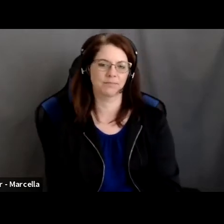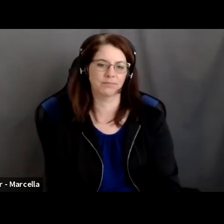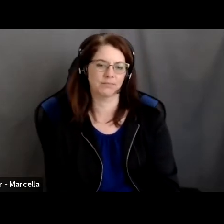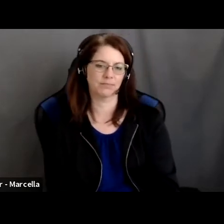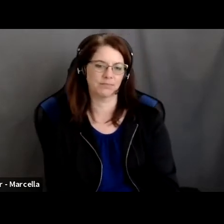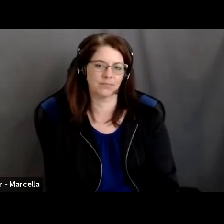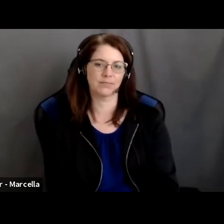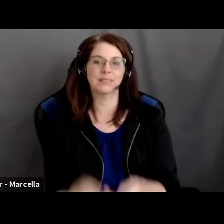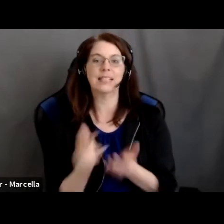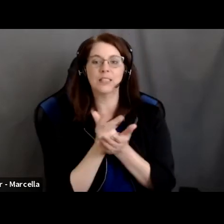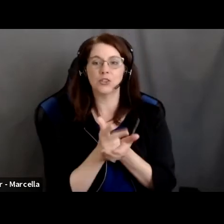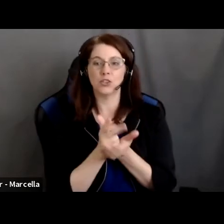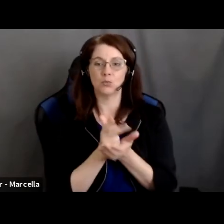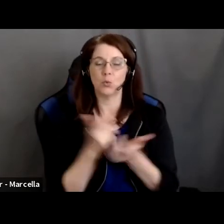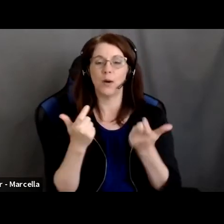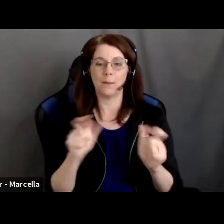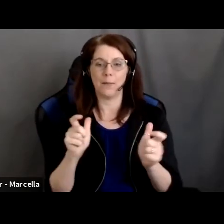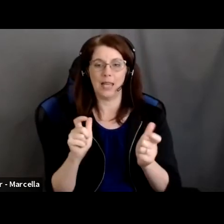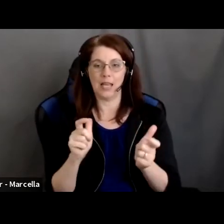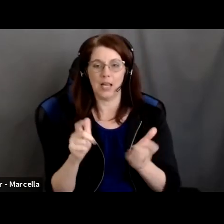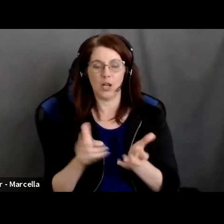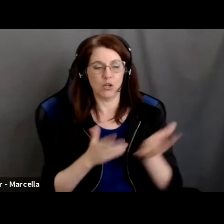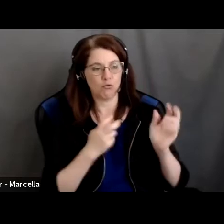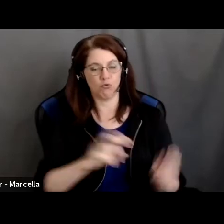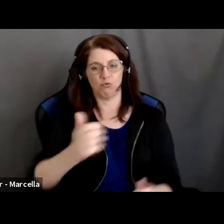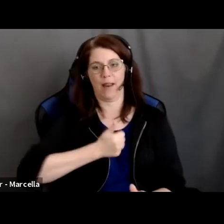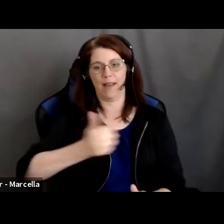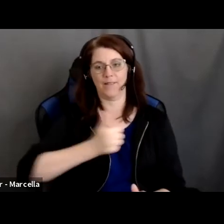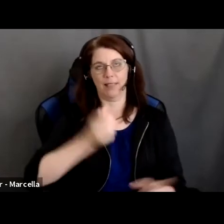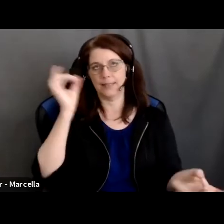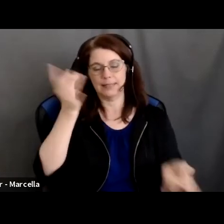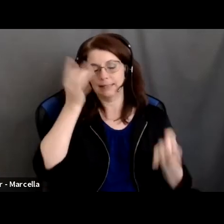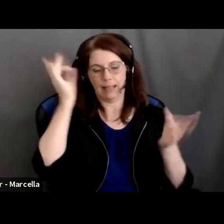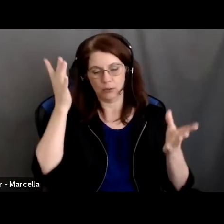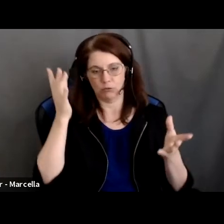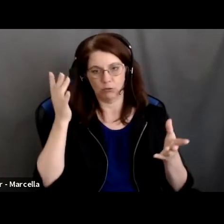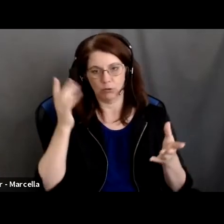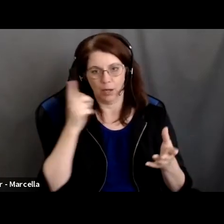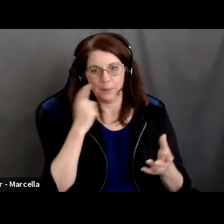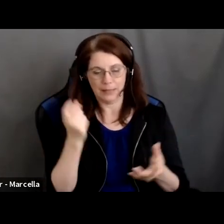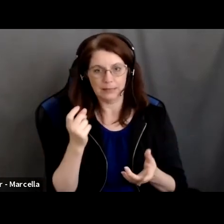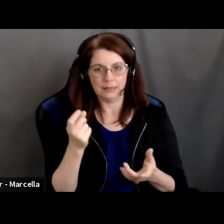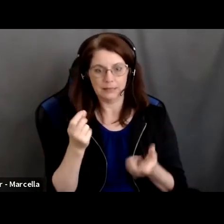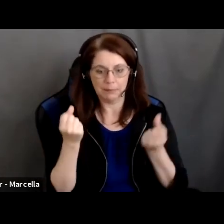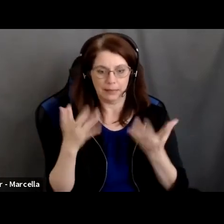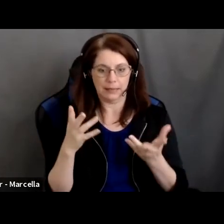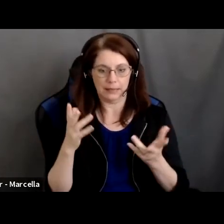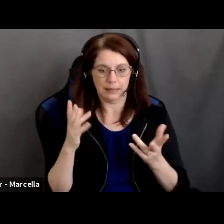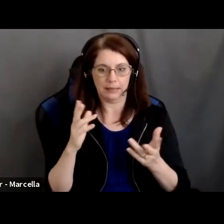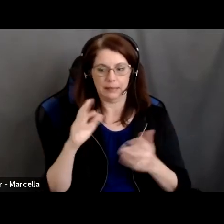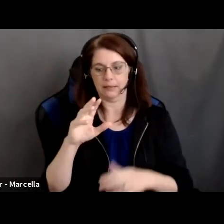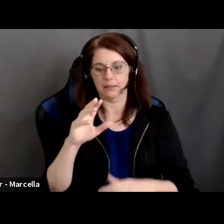Ships were a big traveling disaster in those days because they were carriers of the